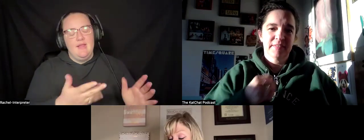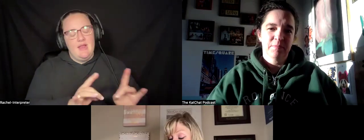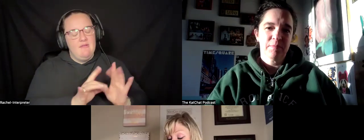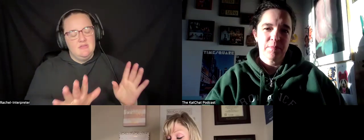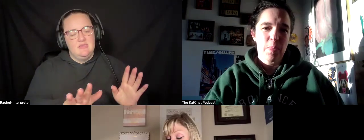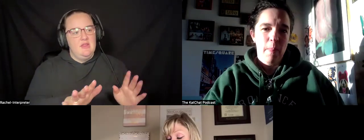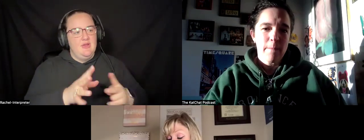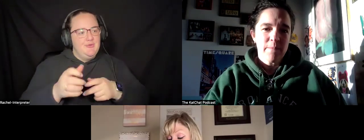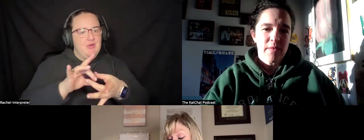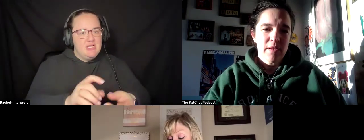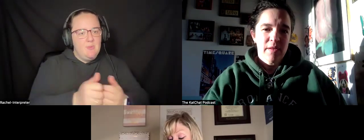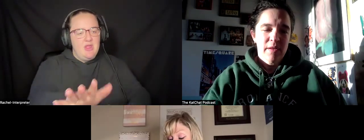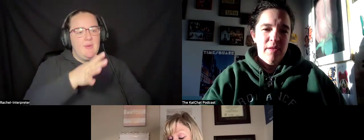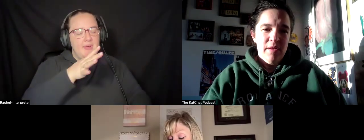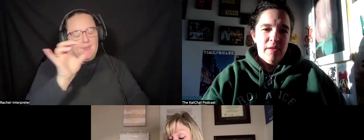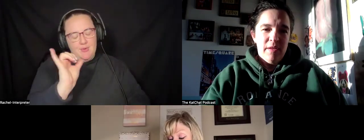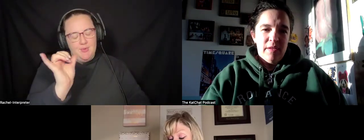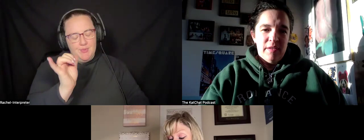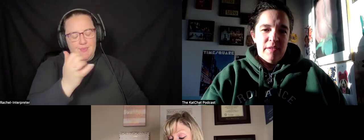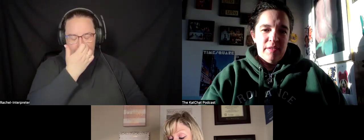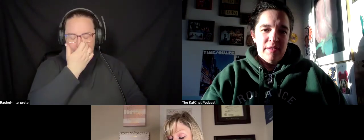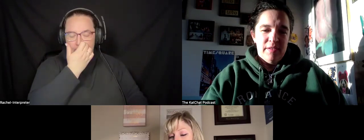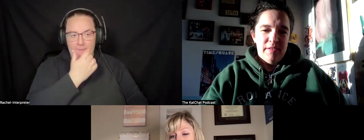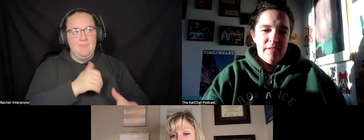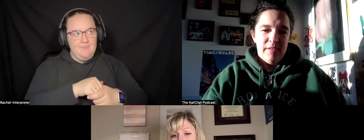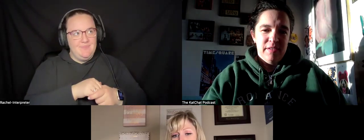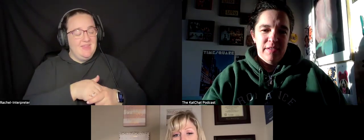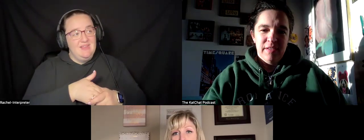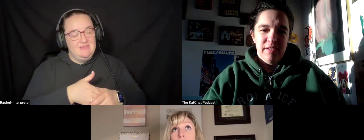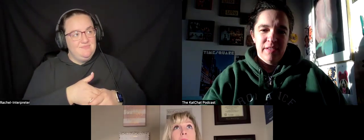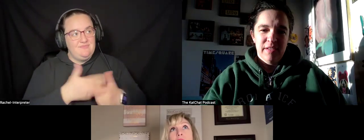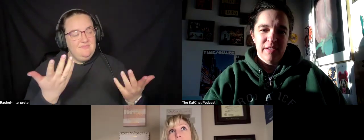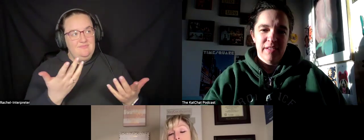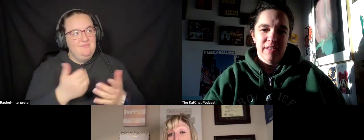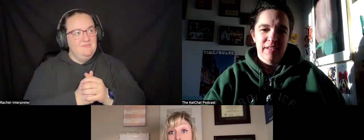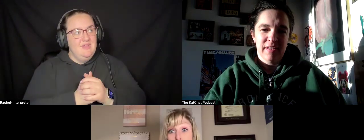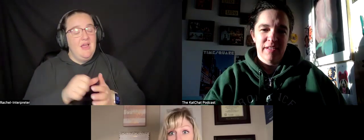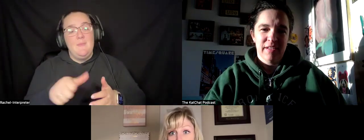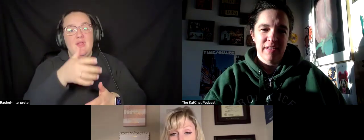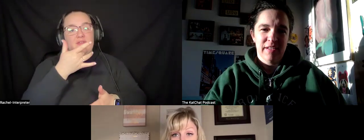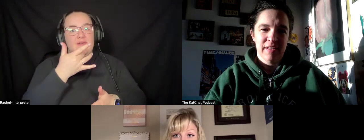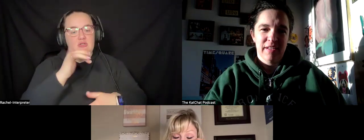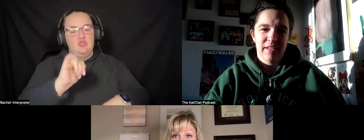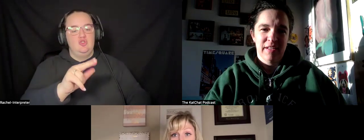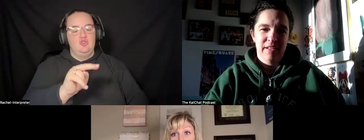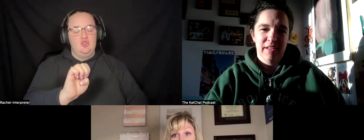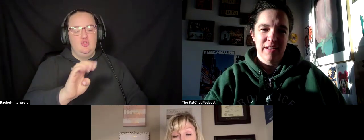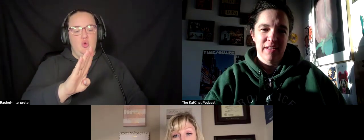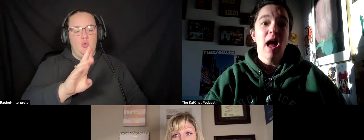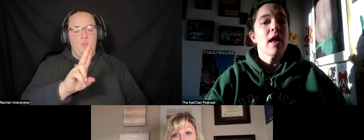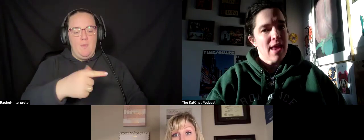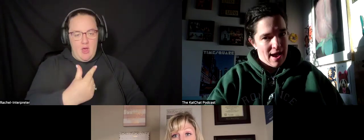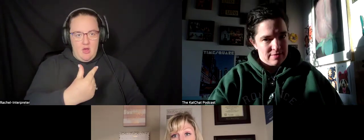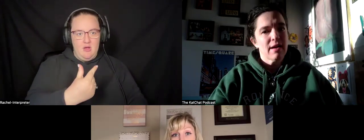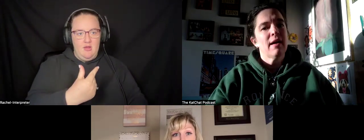mom as well. Um, and yeah, one of my other favorites was like Junebug. I thought that was such a wonderful